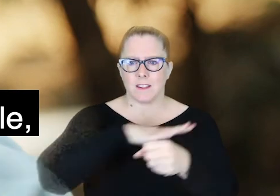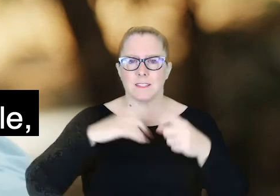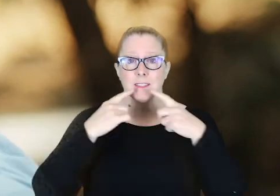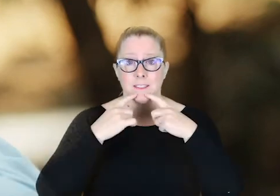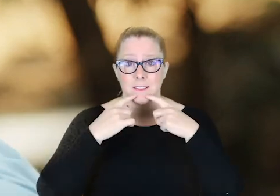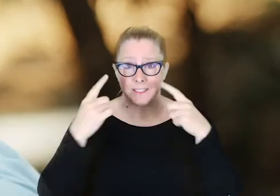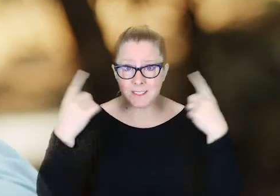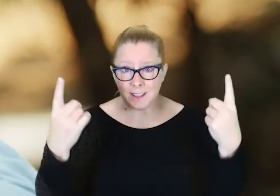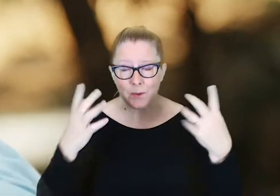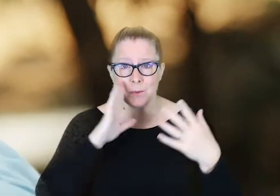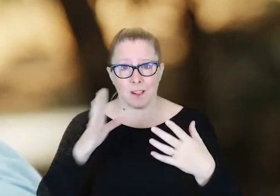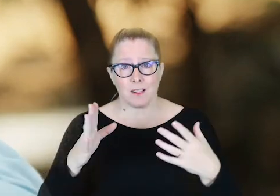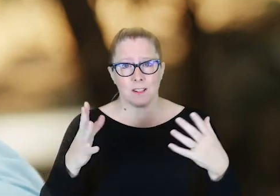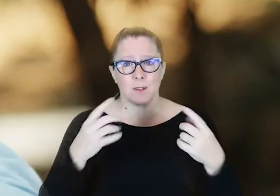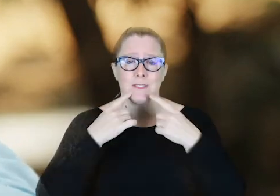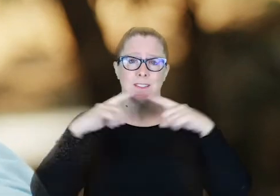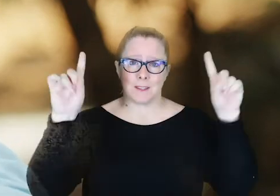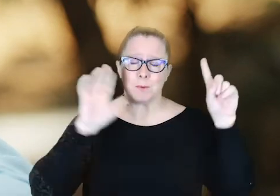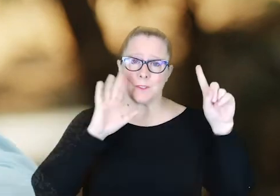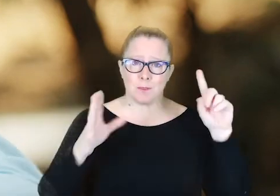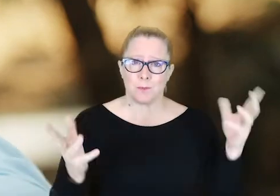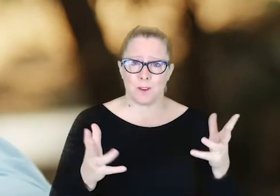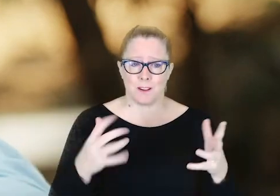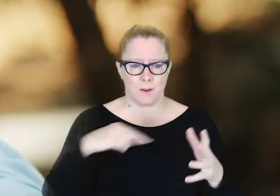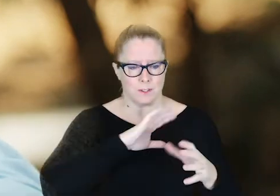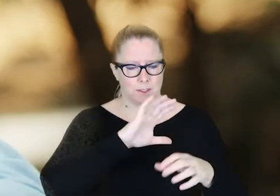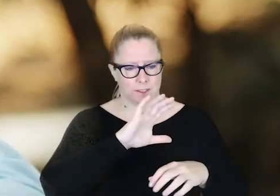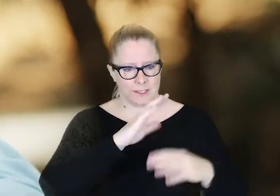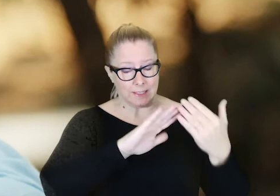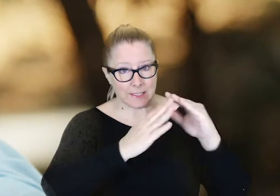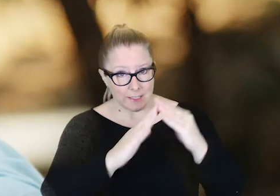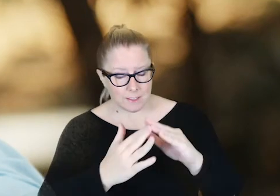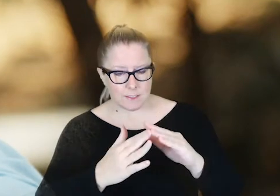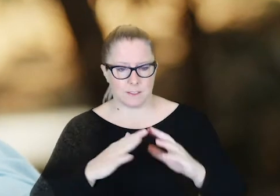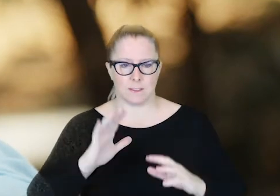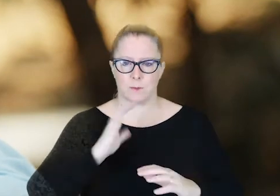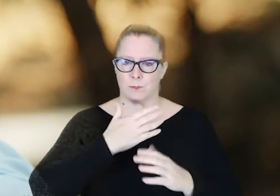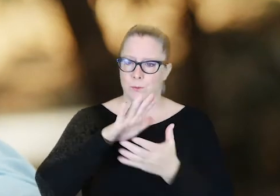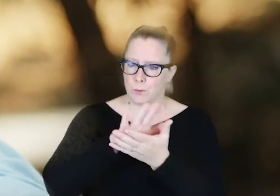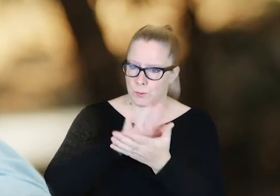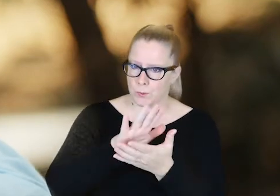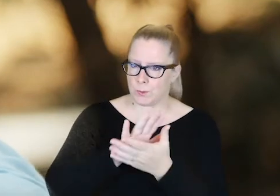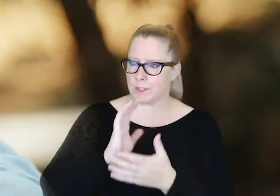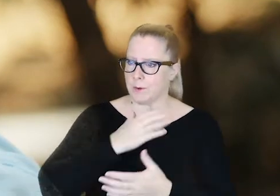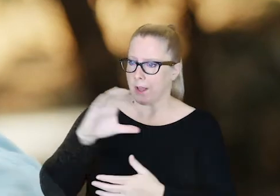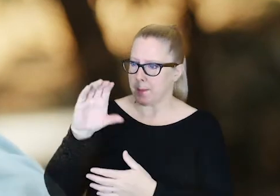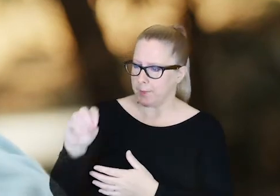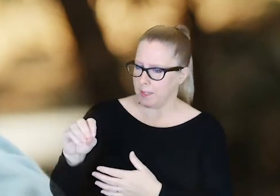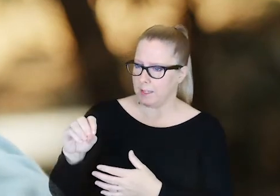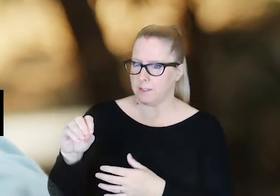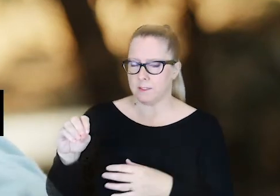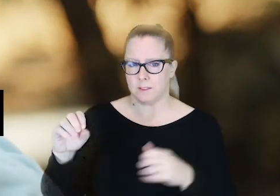enable people, but it really makes us proud when our cities and our spaces and our companies or our